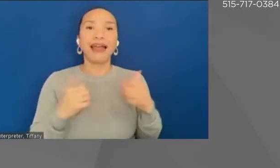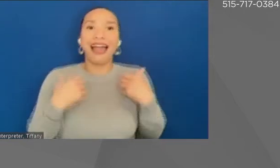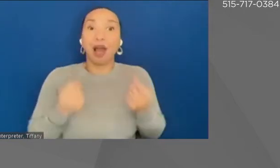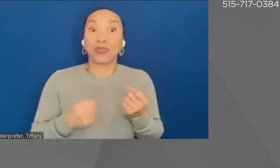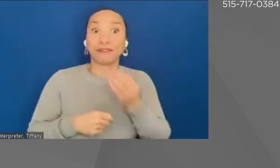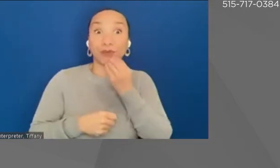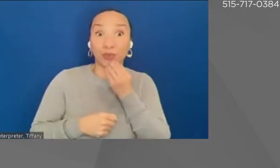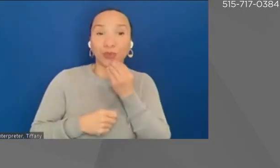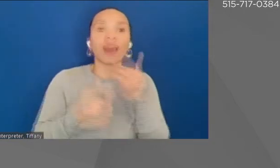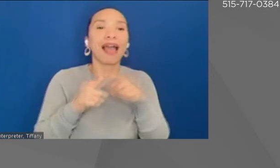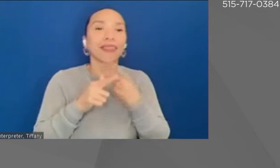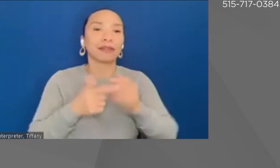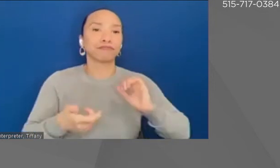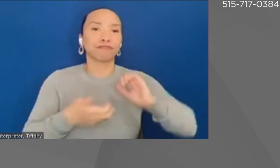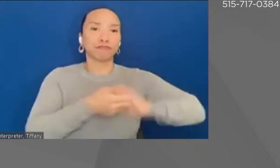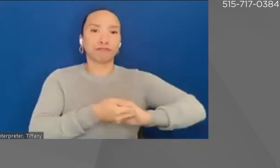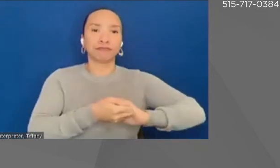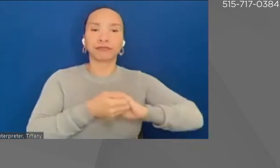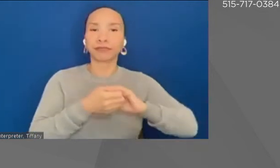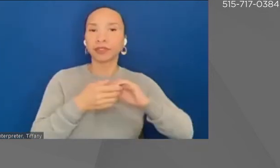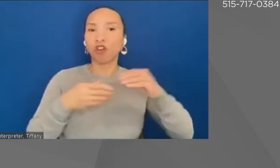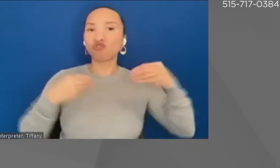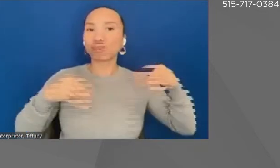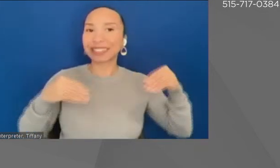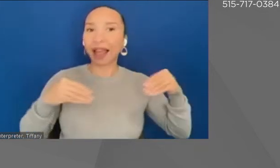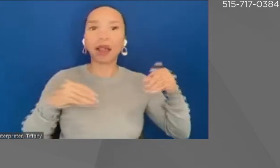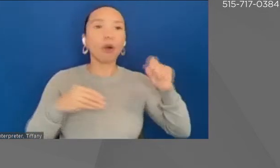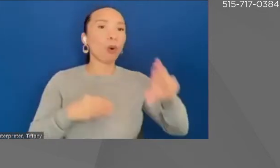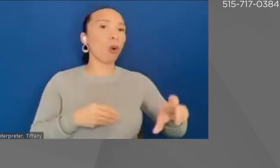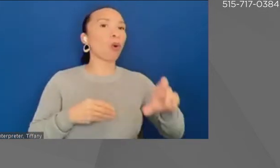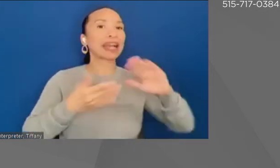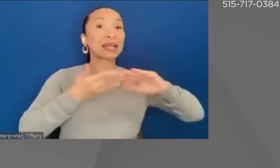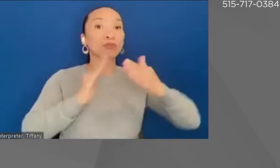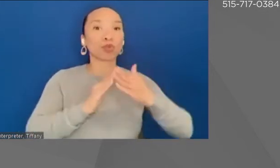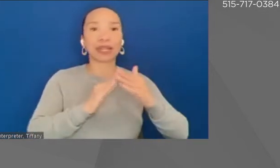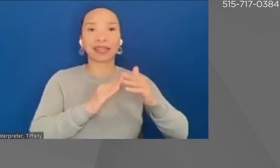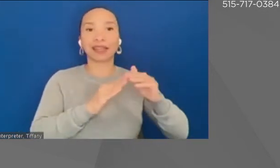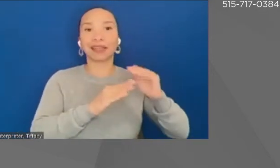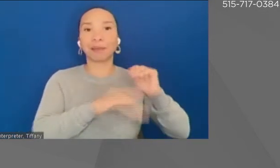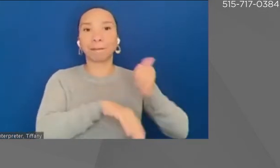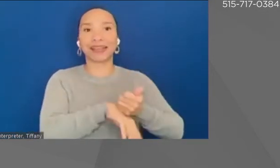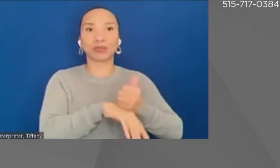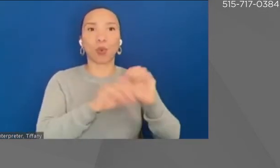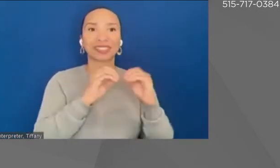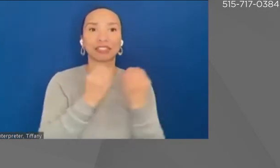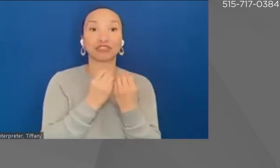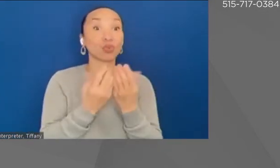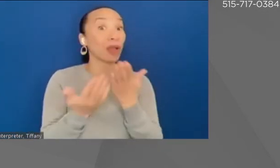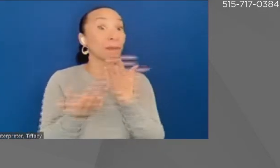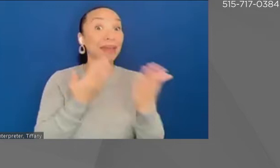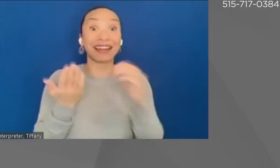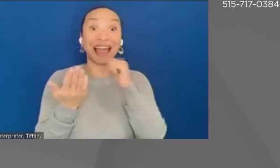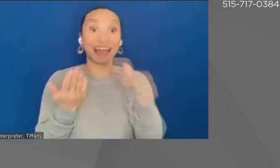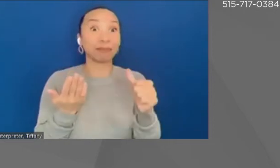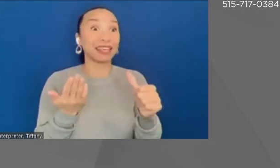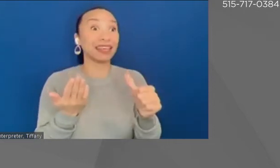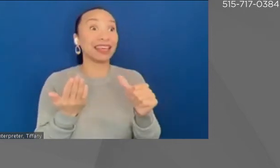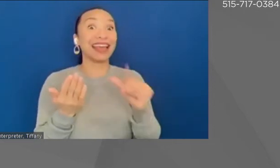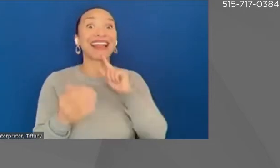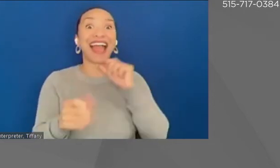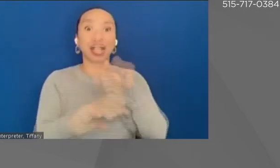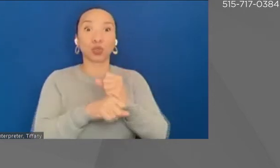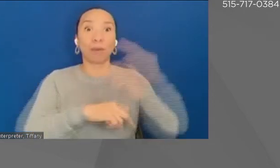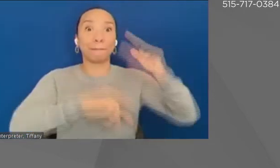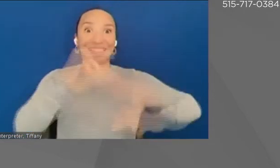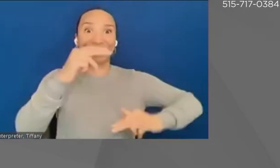community-based organization on how to possibly get it there. So it might not be a land-based grocery store, but can we have a